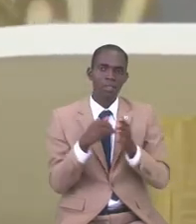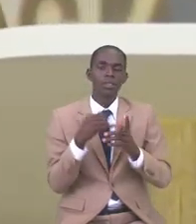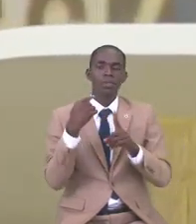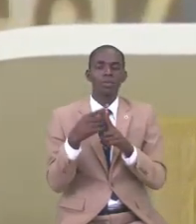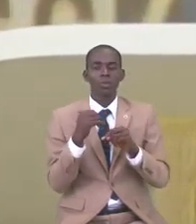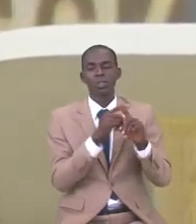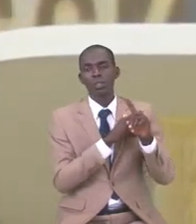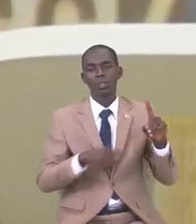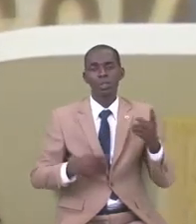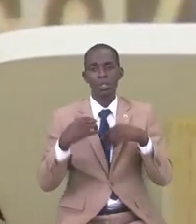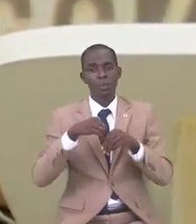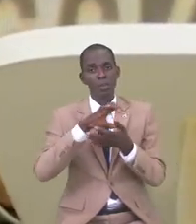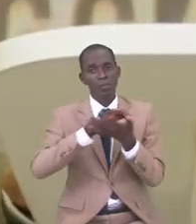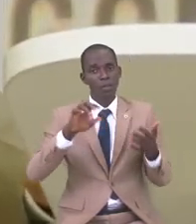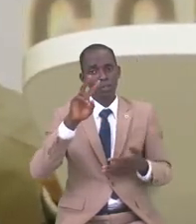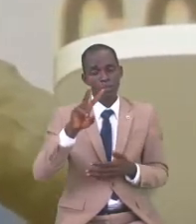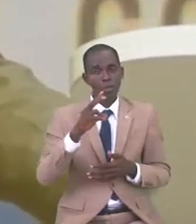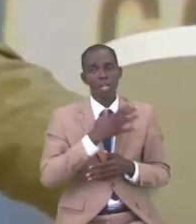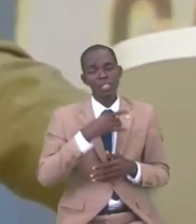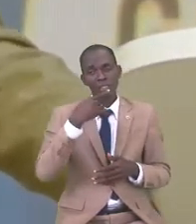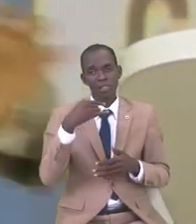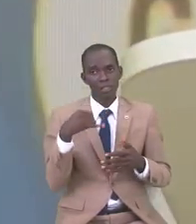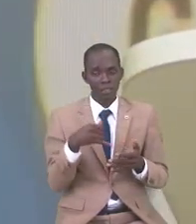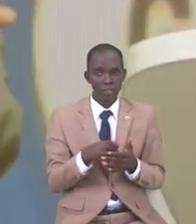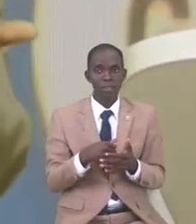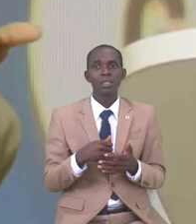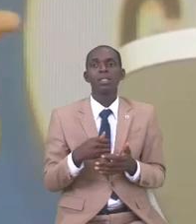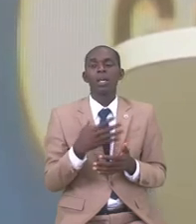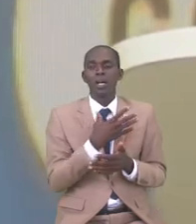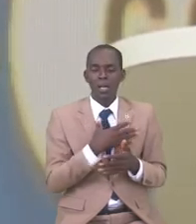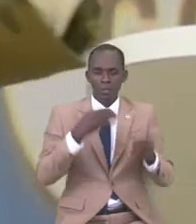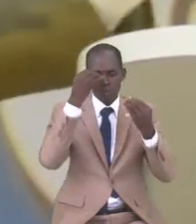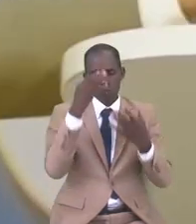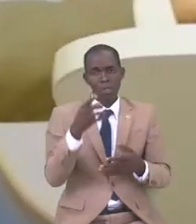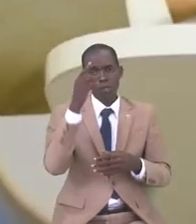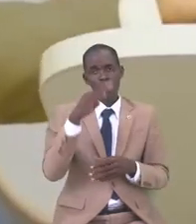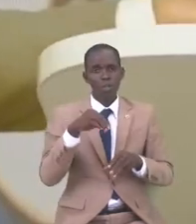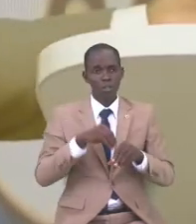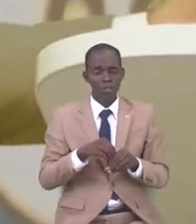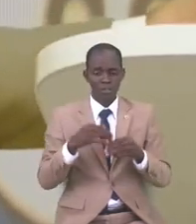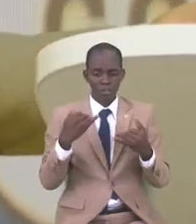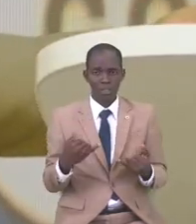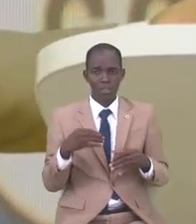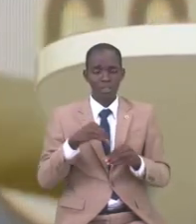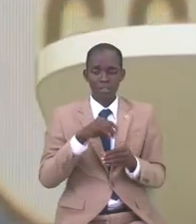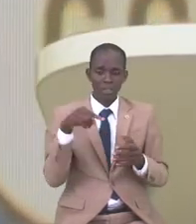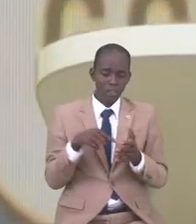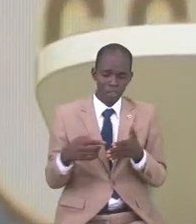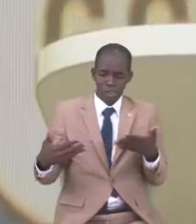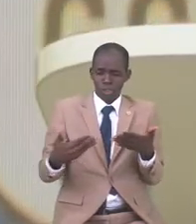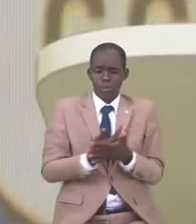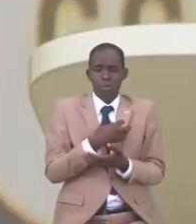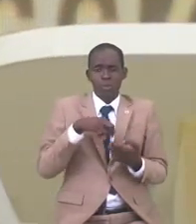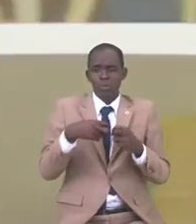word of the Lord came. And he did as God had said. Now, in this new situation, a